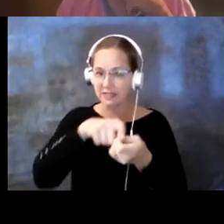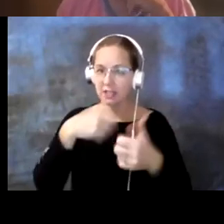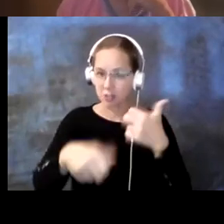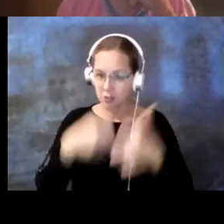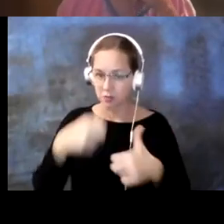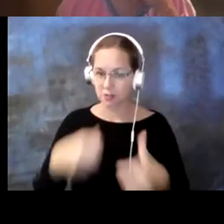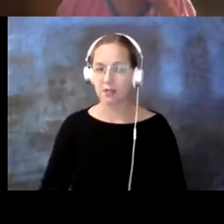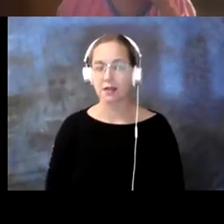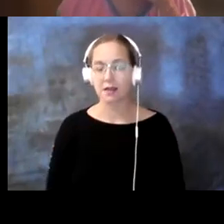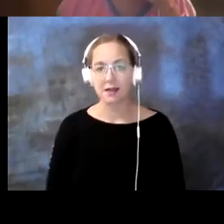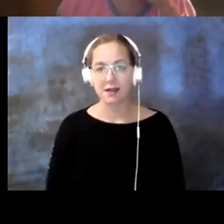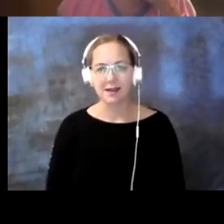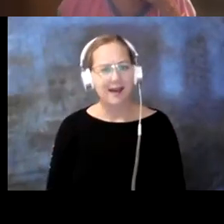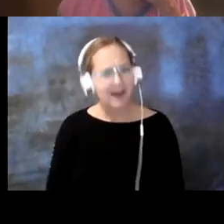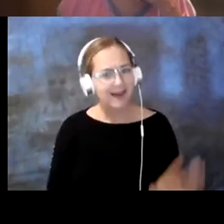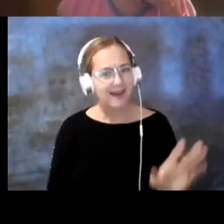I love how you brought up the